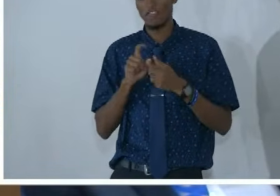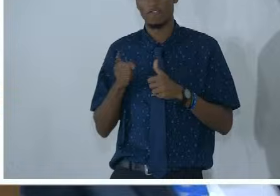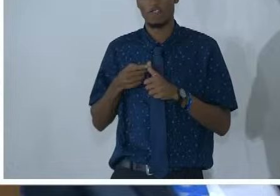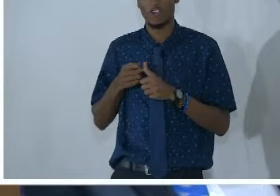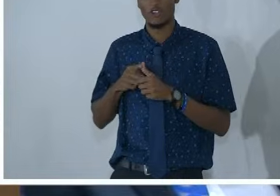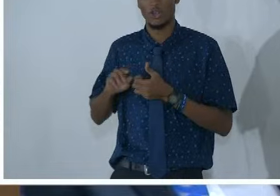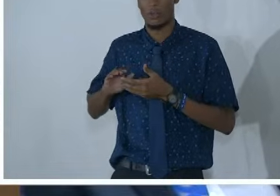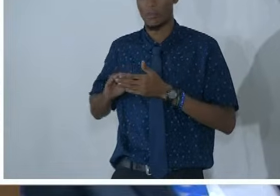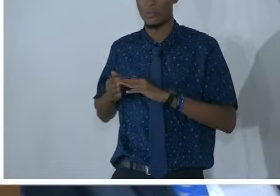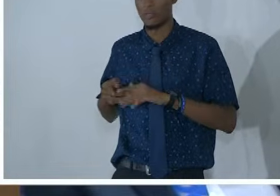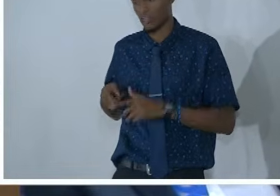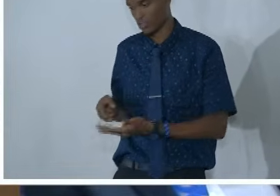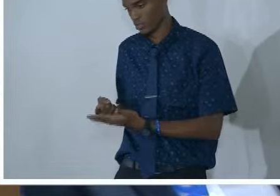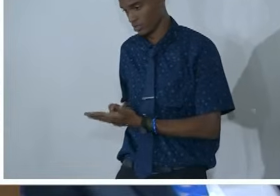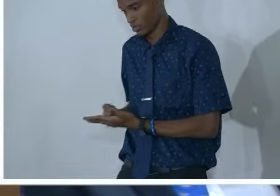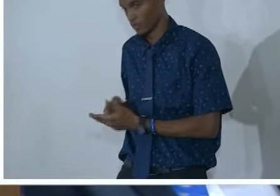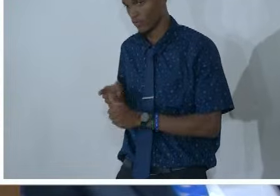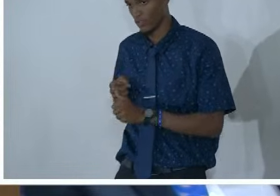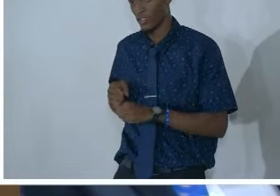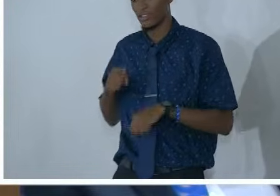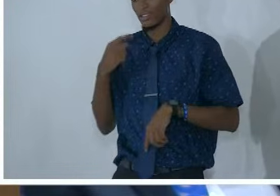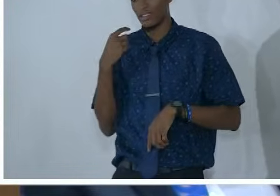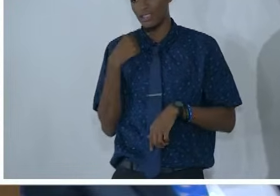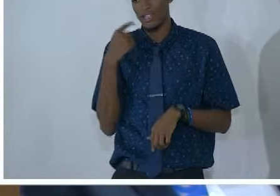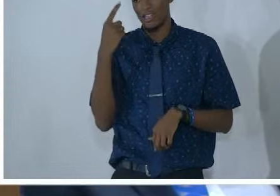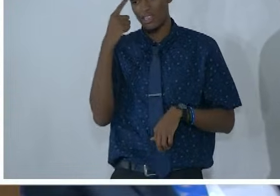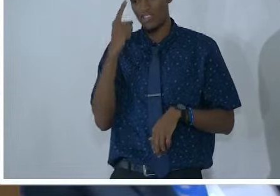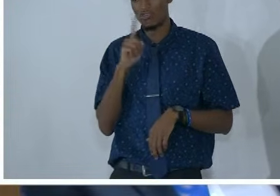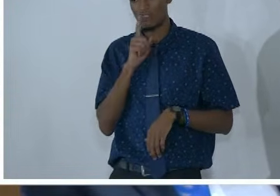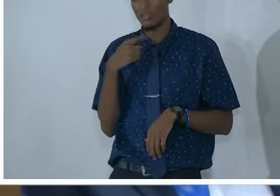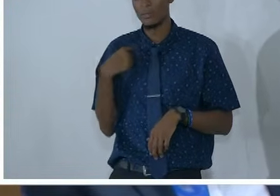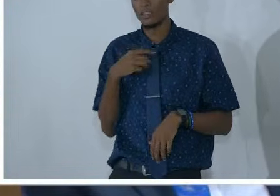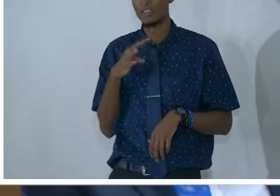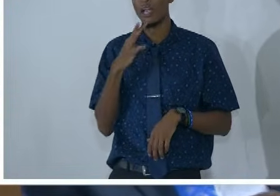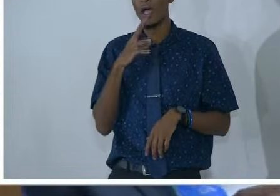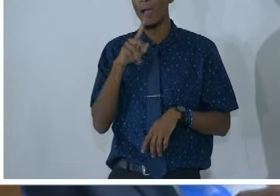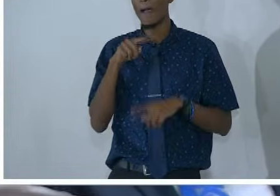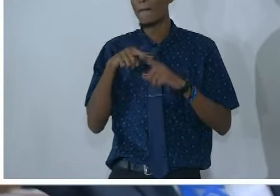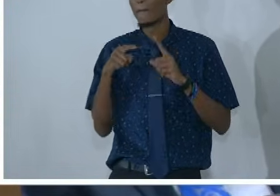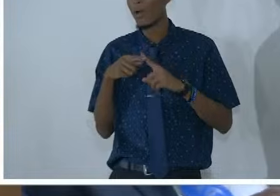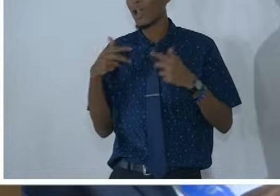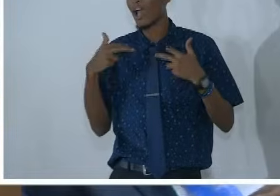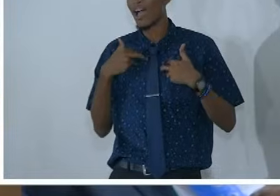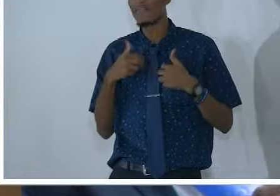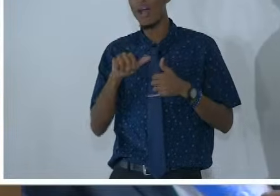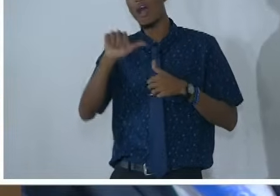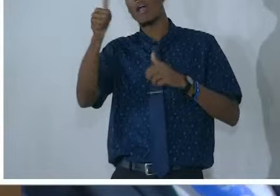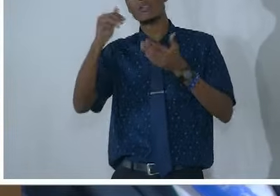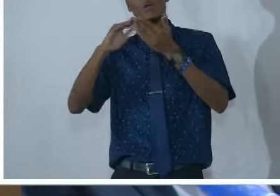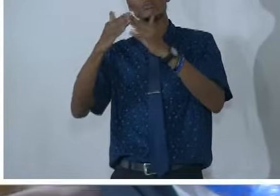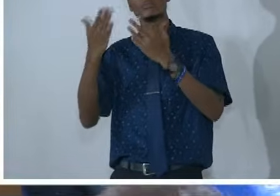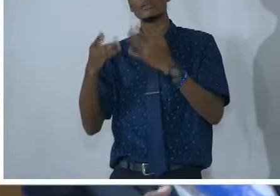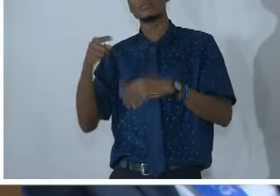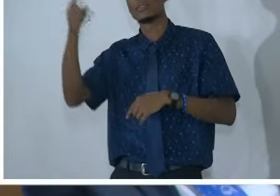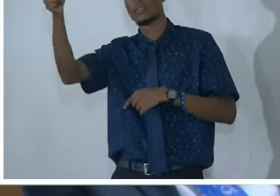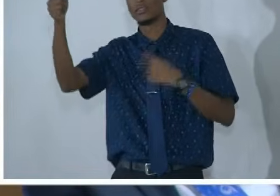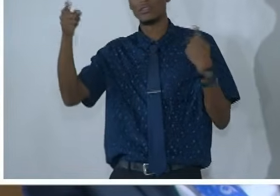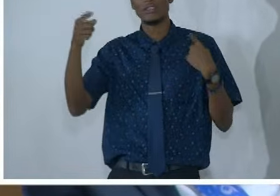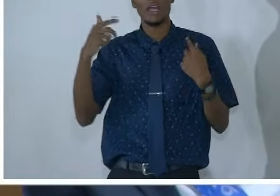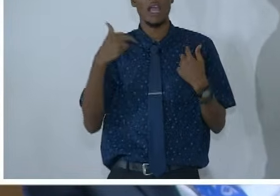even of greater need if you're talking about trans-border commercial matter, because there you have to have strong